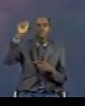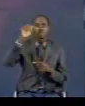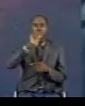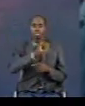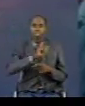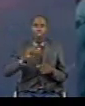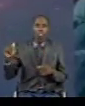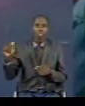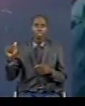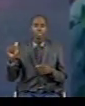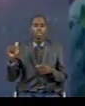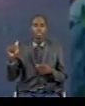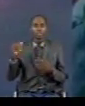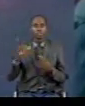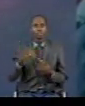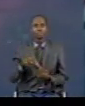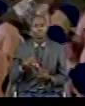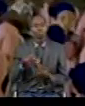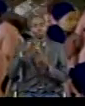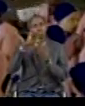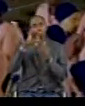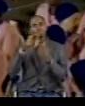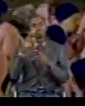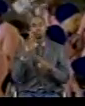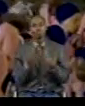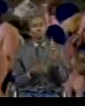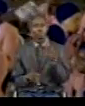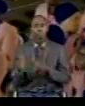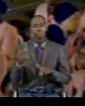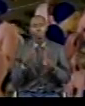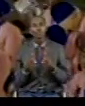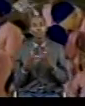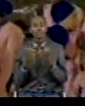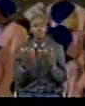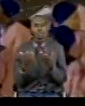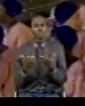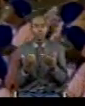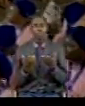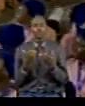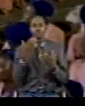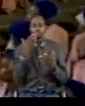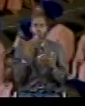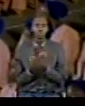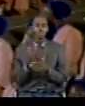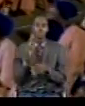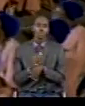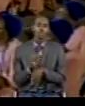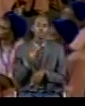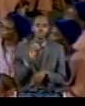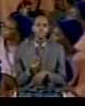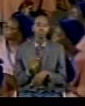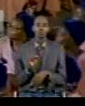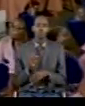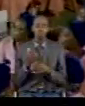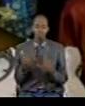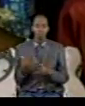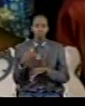people, zealous of good works. Tonight is